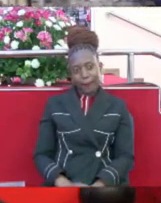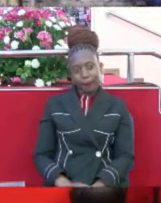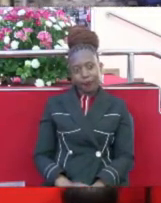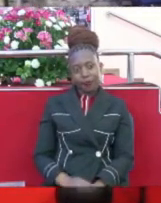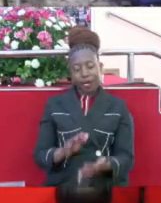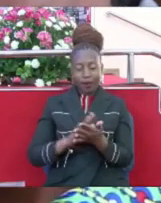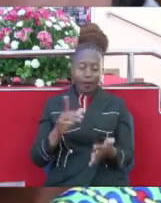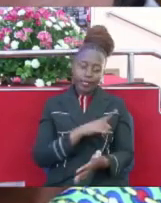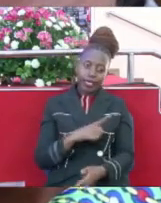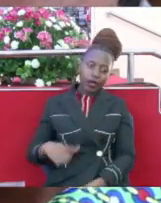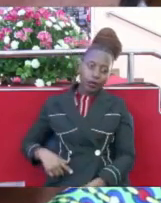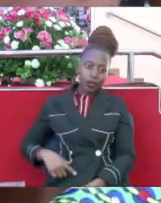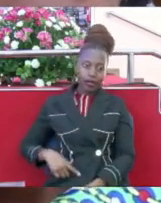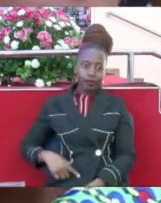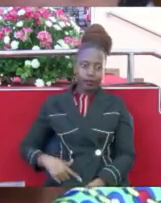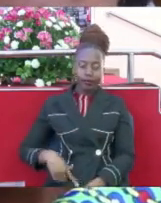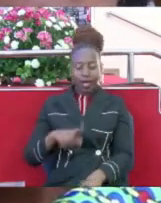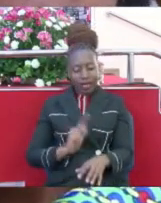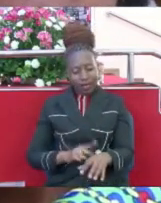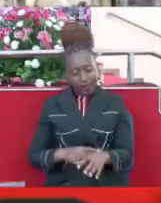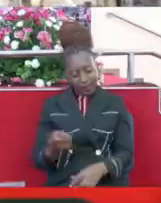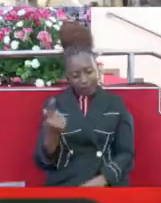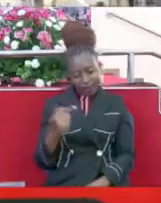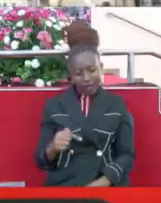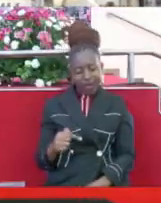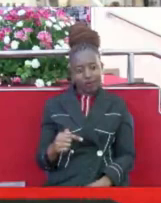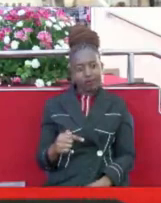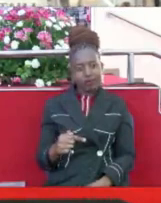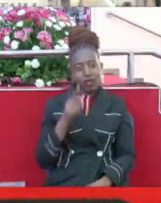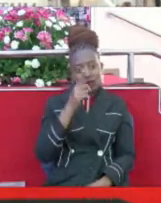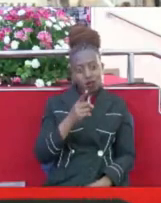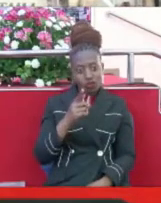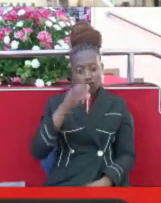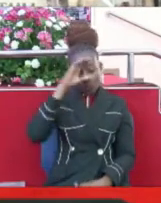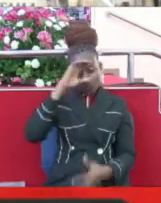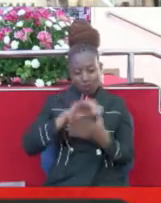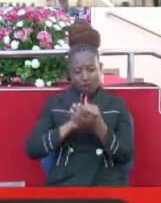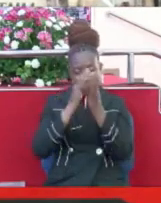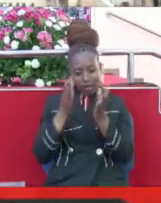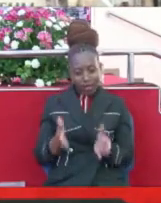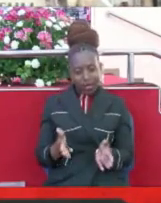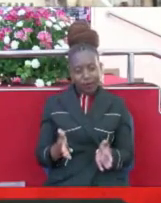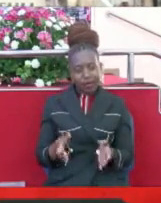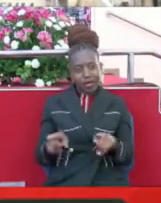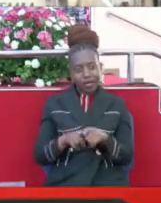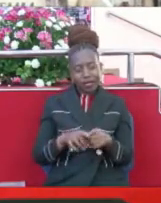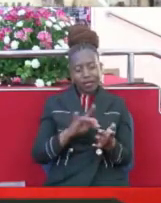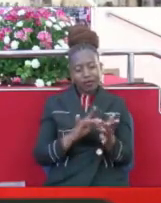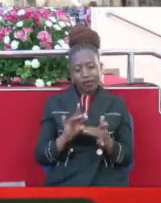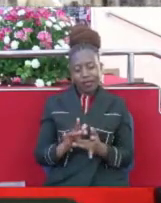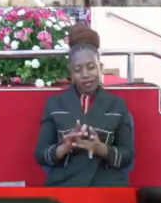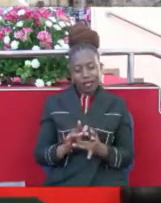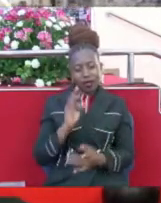time has come when you as a believer, you and Jesus are going to be the majority. It may be